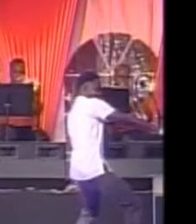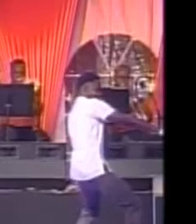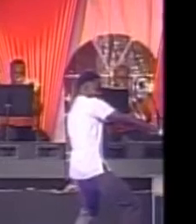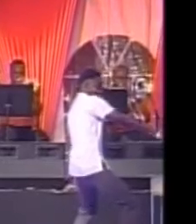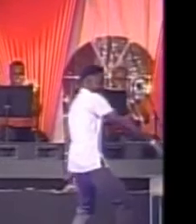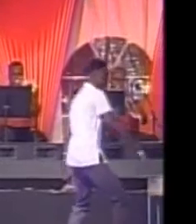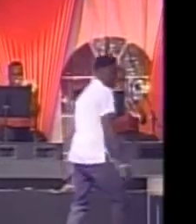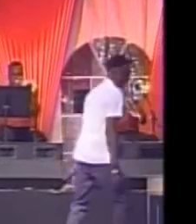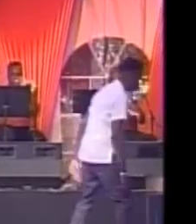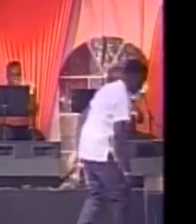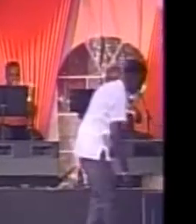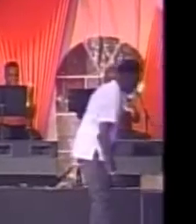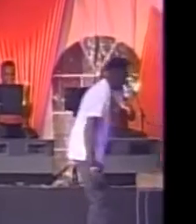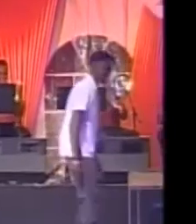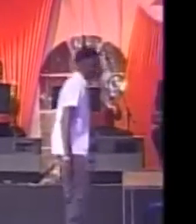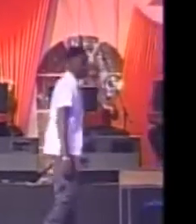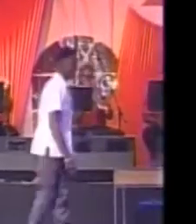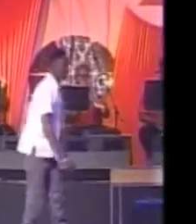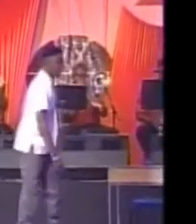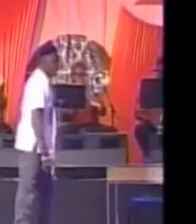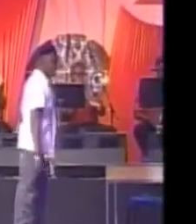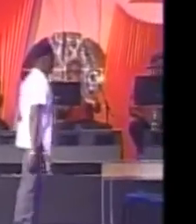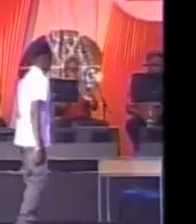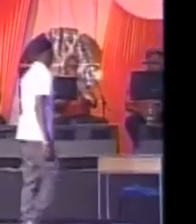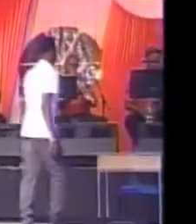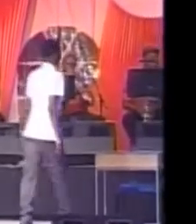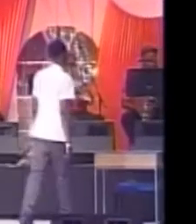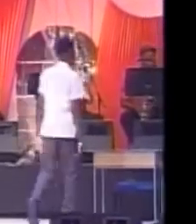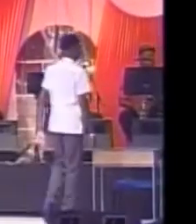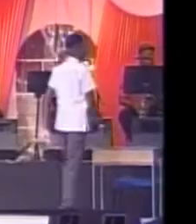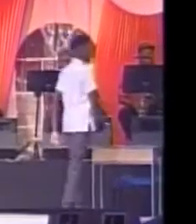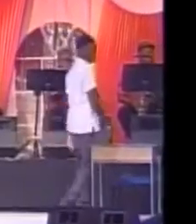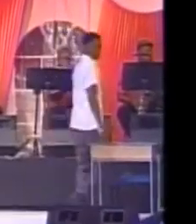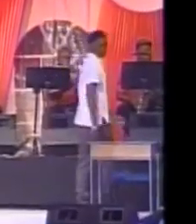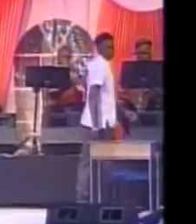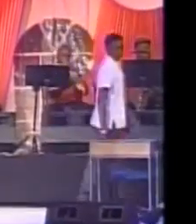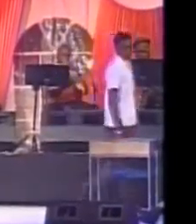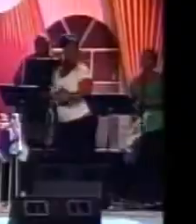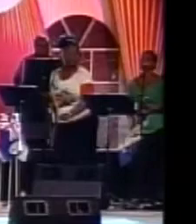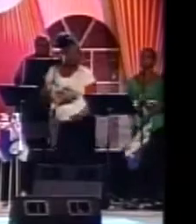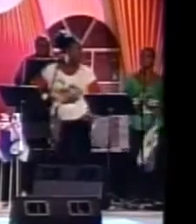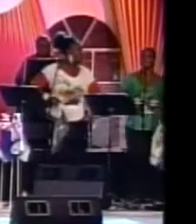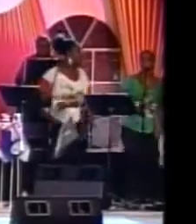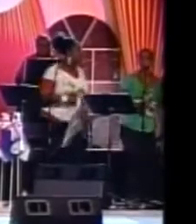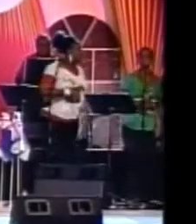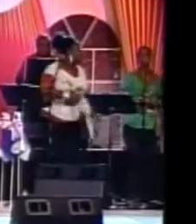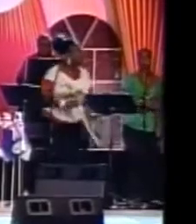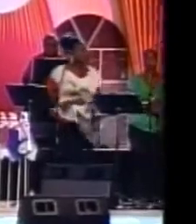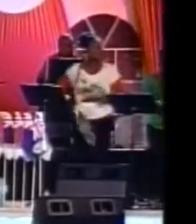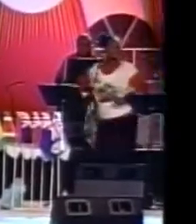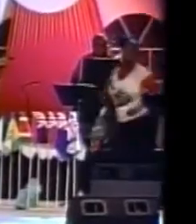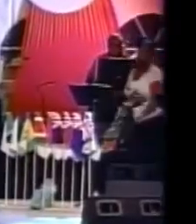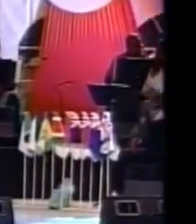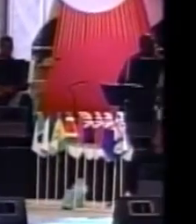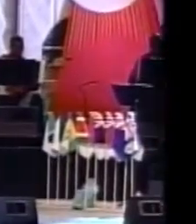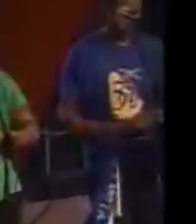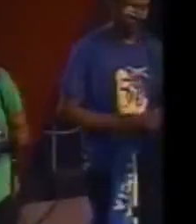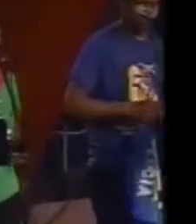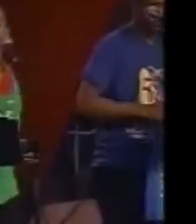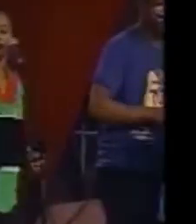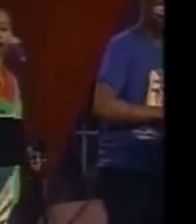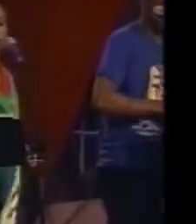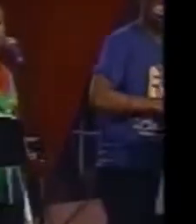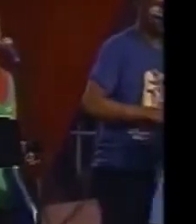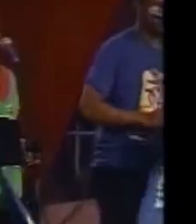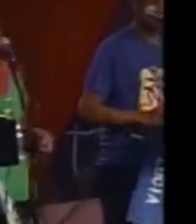points, as the overcomer brilliantly performing Save a Child amassed 78 points. Sparkle Tea's This